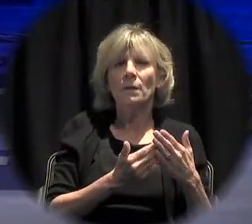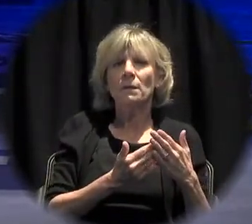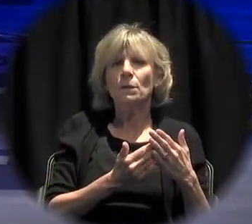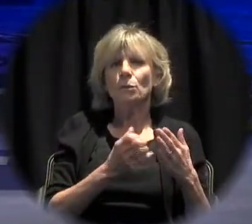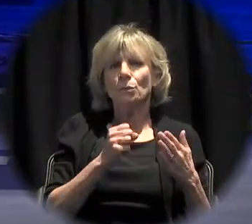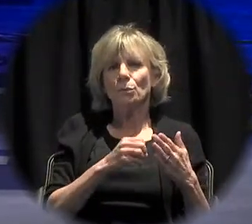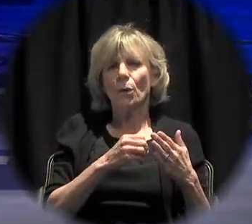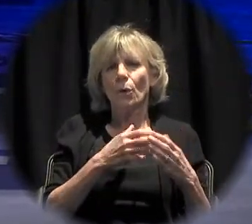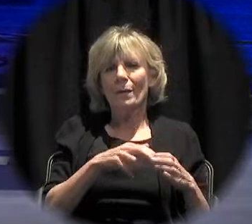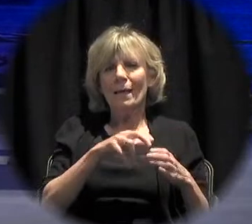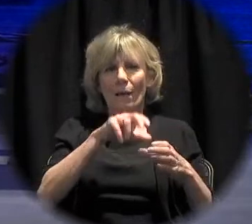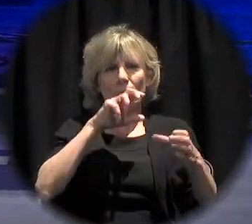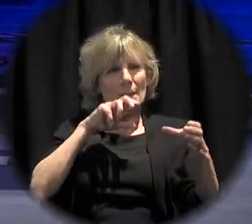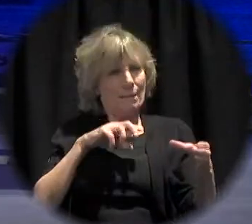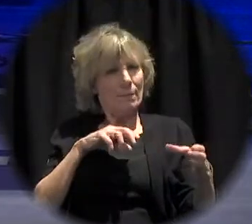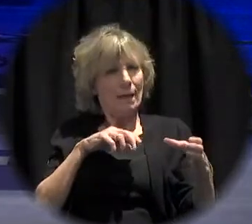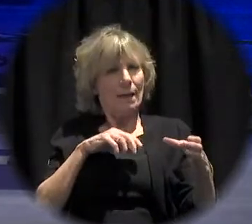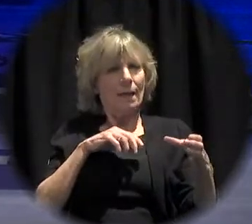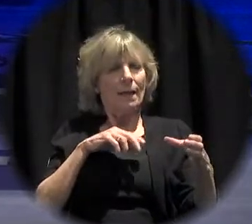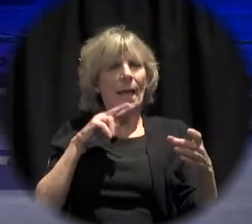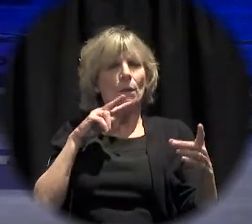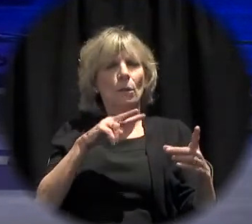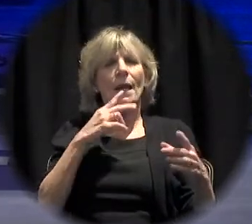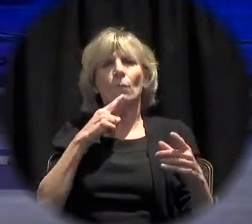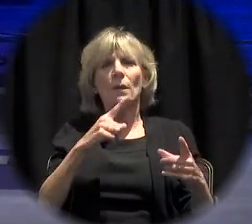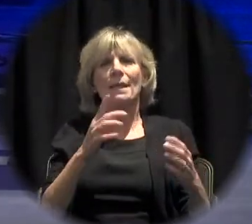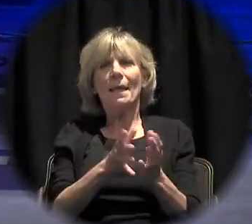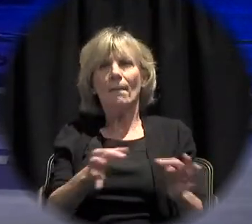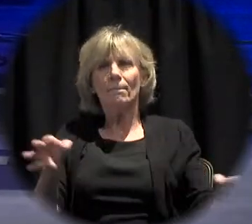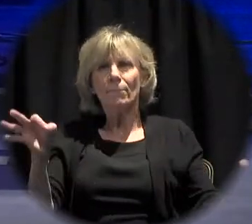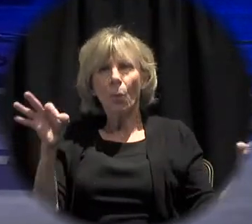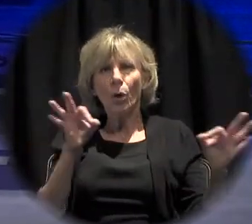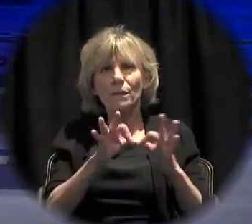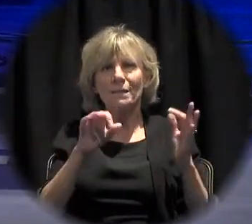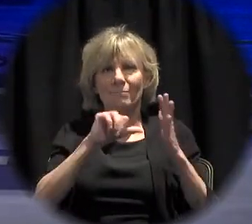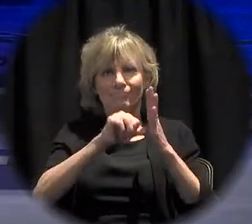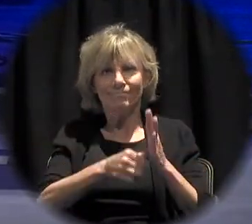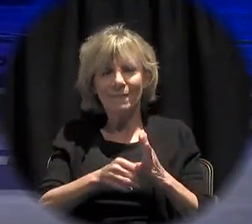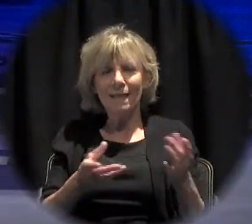really look at this significant issue of parenting.